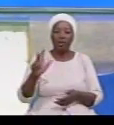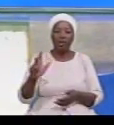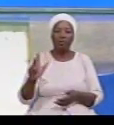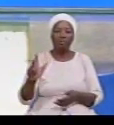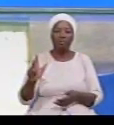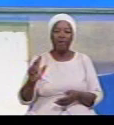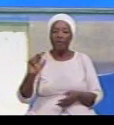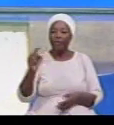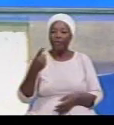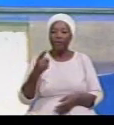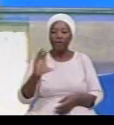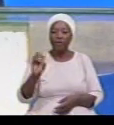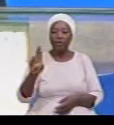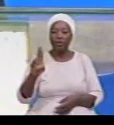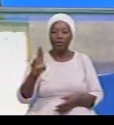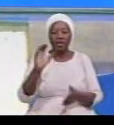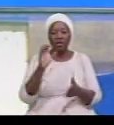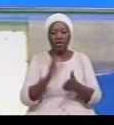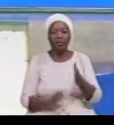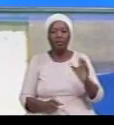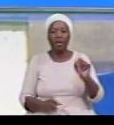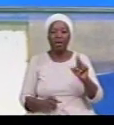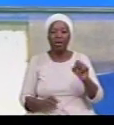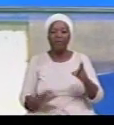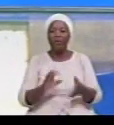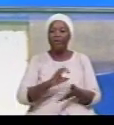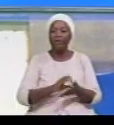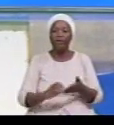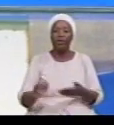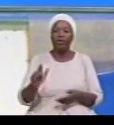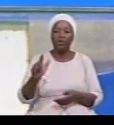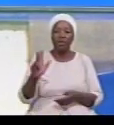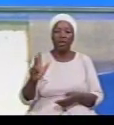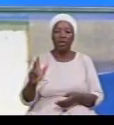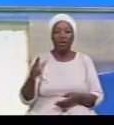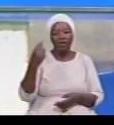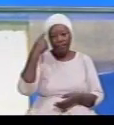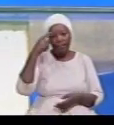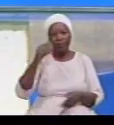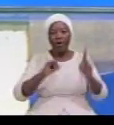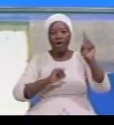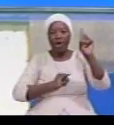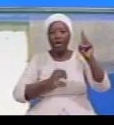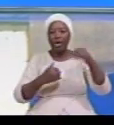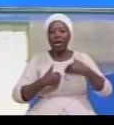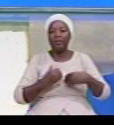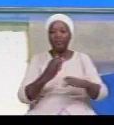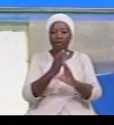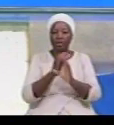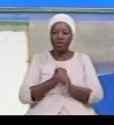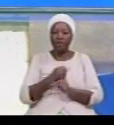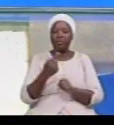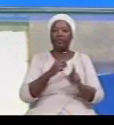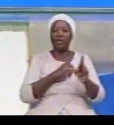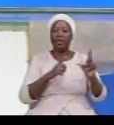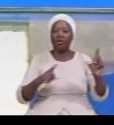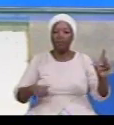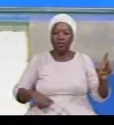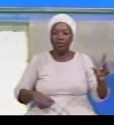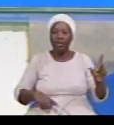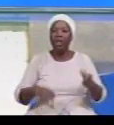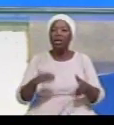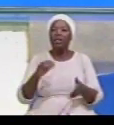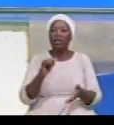23. 1 Corinthians 11, verse 23. For I have received of the Lord